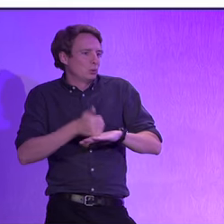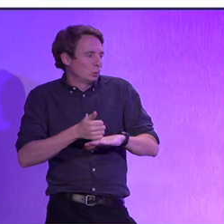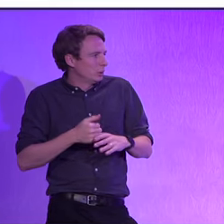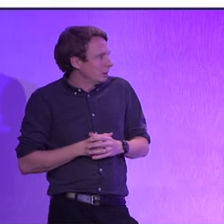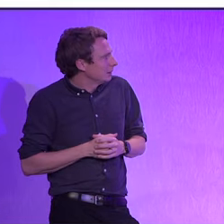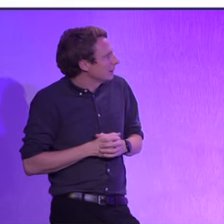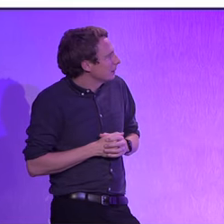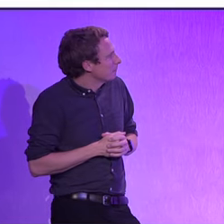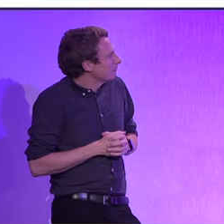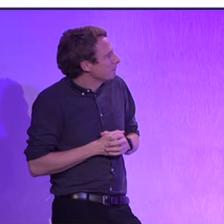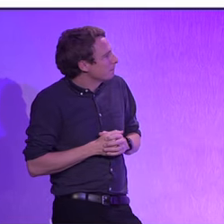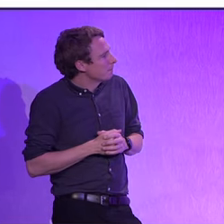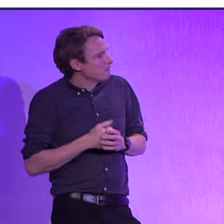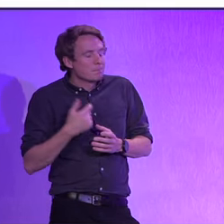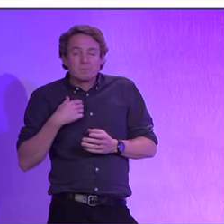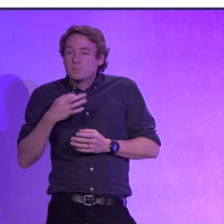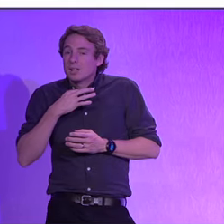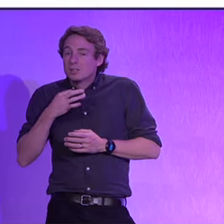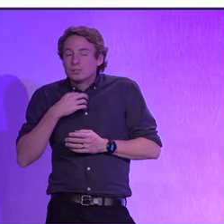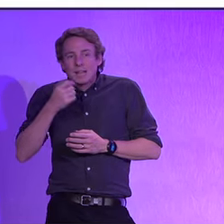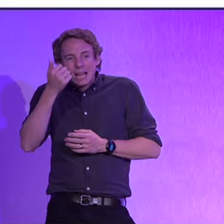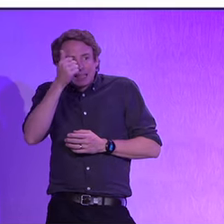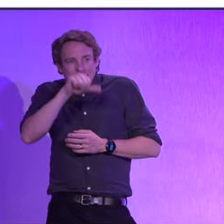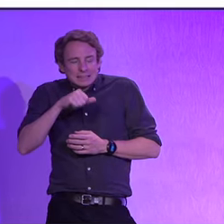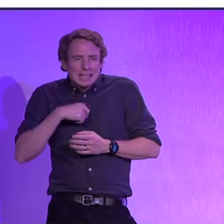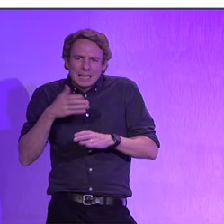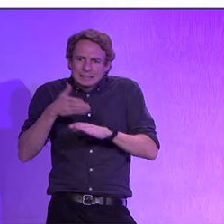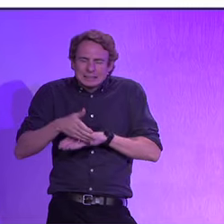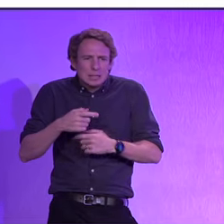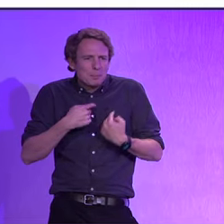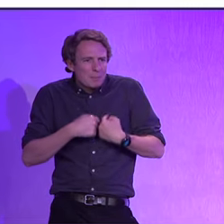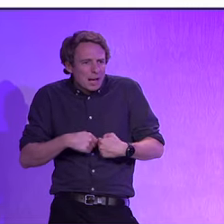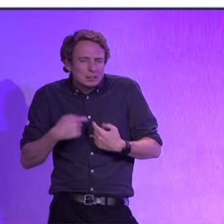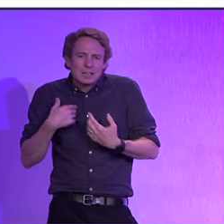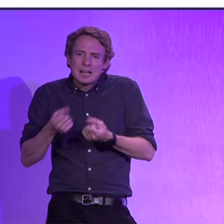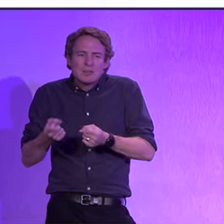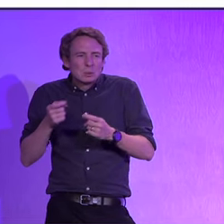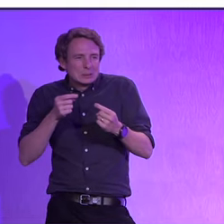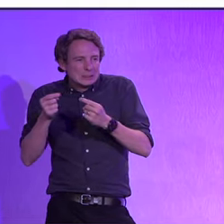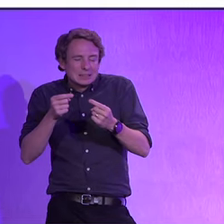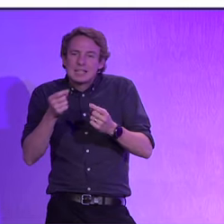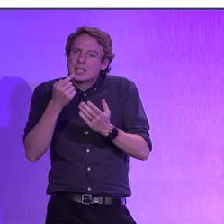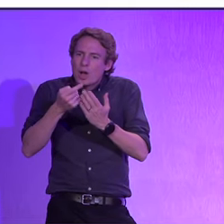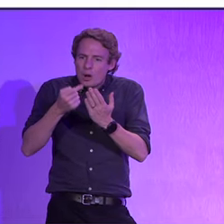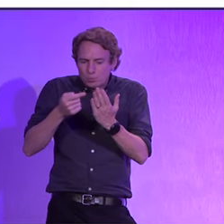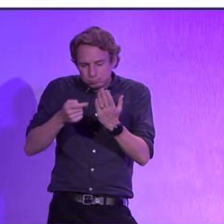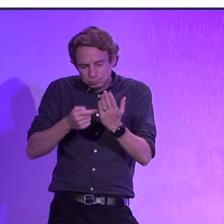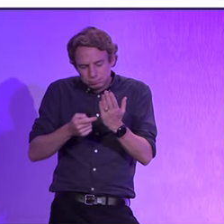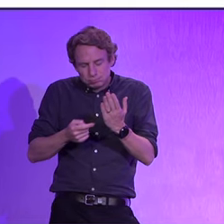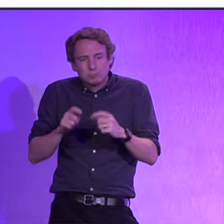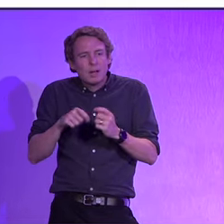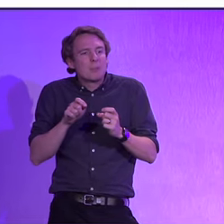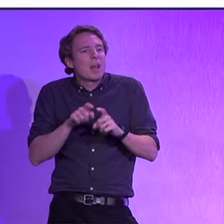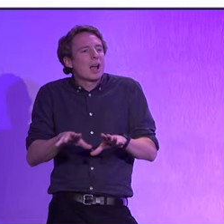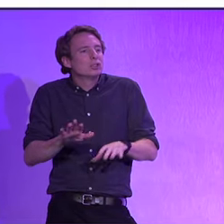open source. As we invest the threads of our intellect in the sinew of our spirit and the toil of our passion, of many a soul converge, each line of